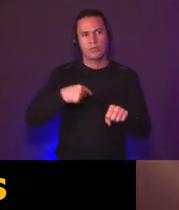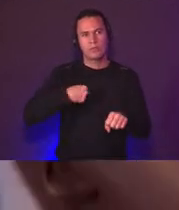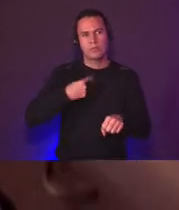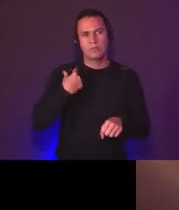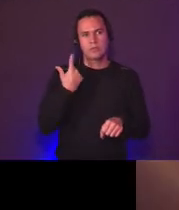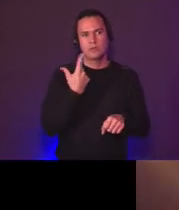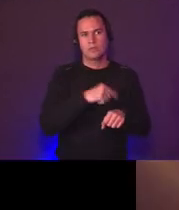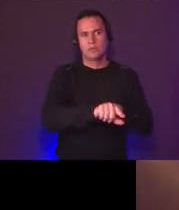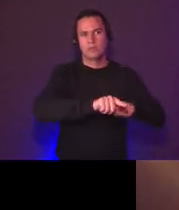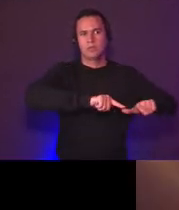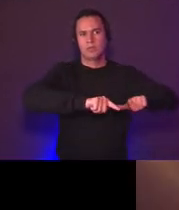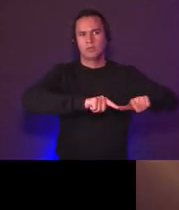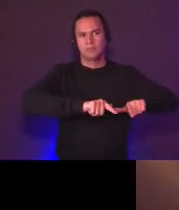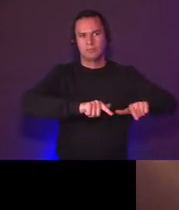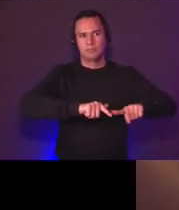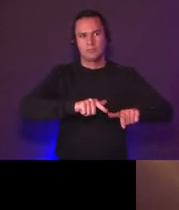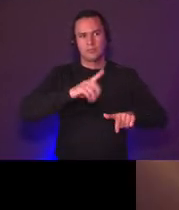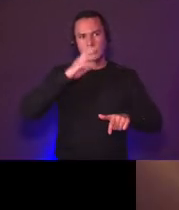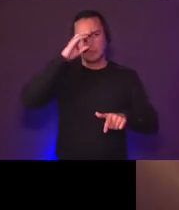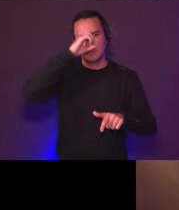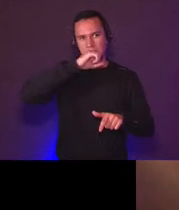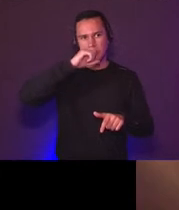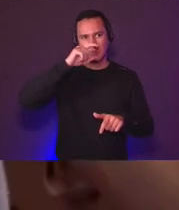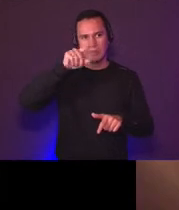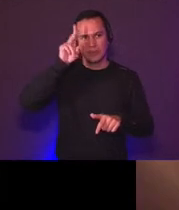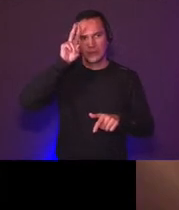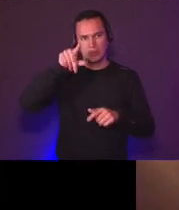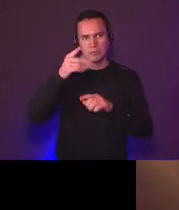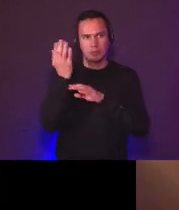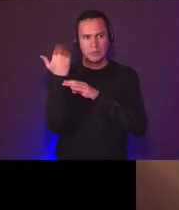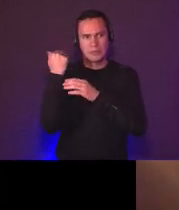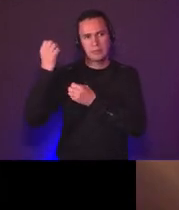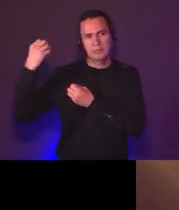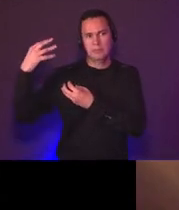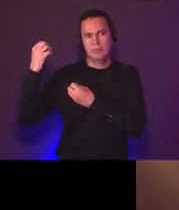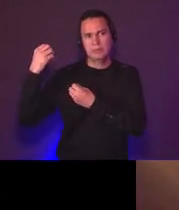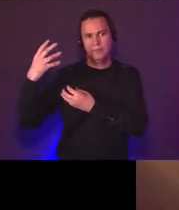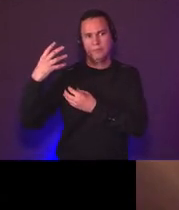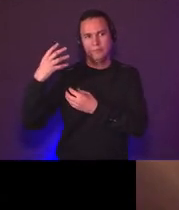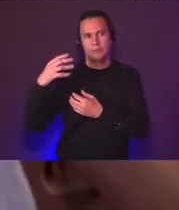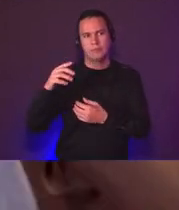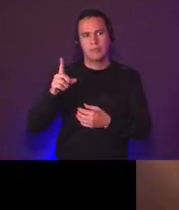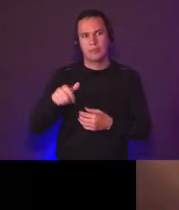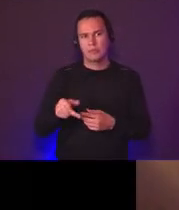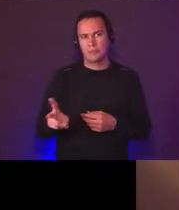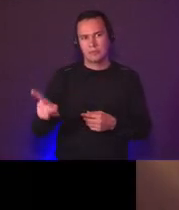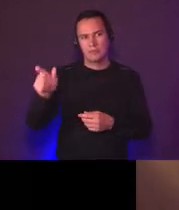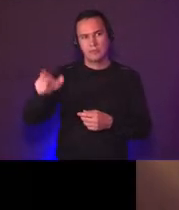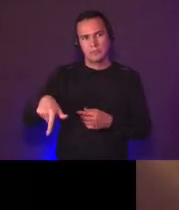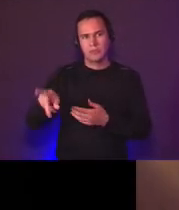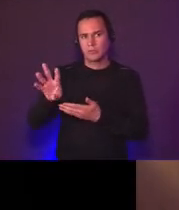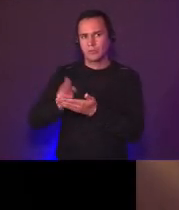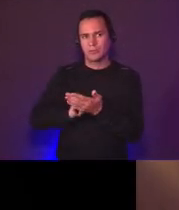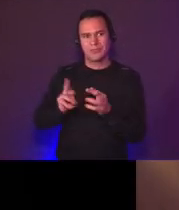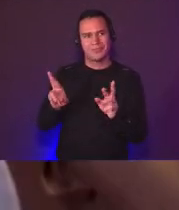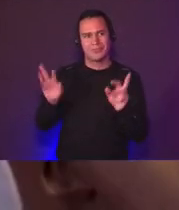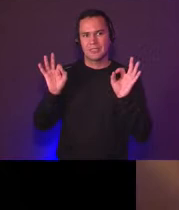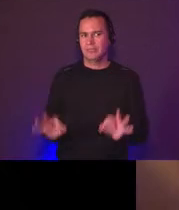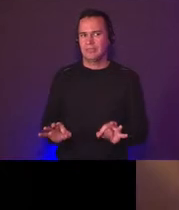2, 3, 4, 5 times as large as it was when I walked in. He is truly inspirational. You know, in addition to